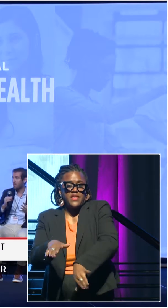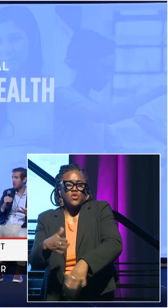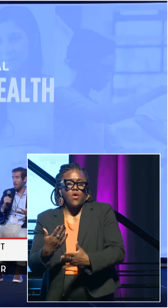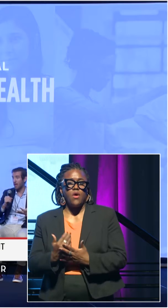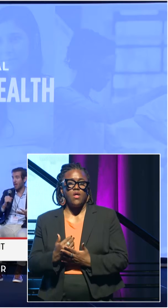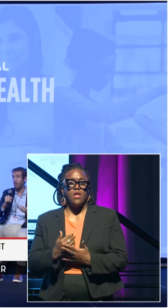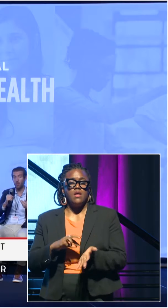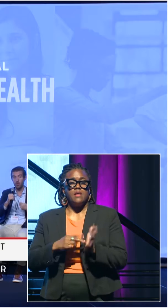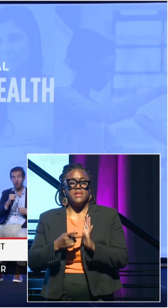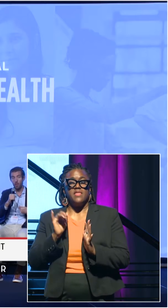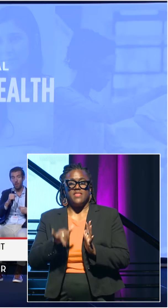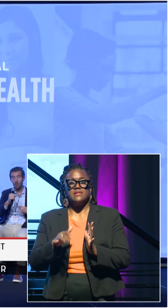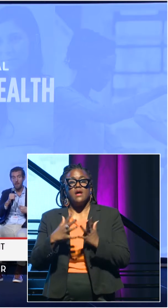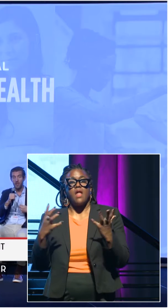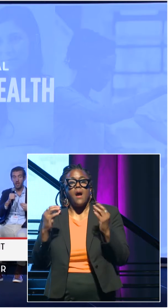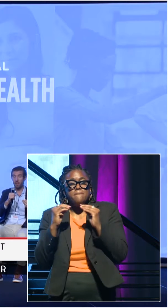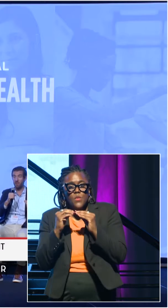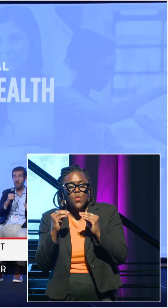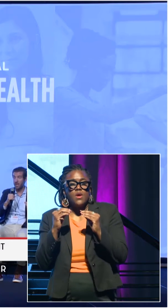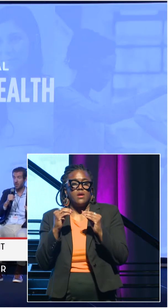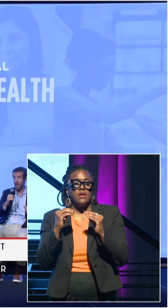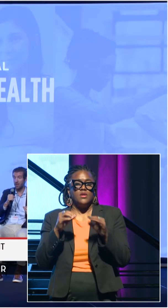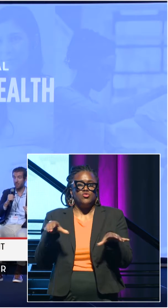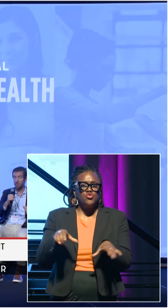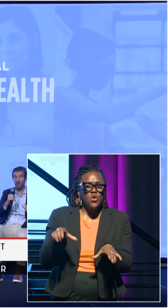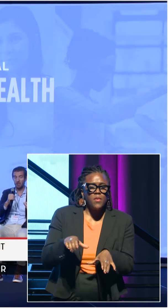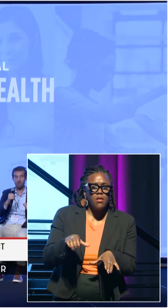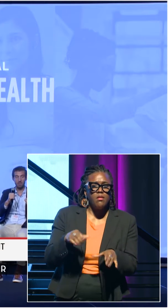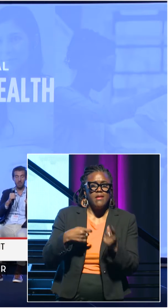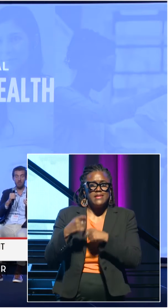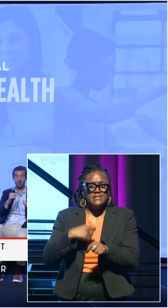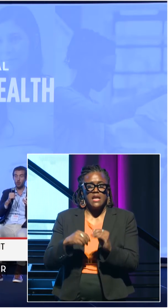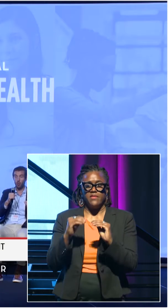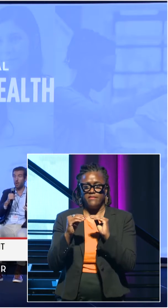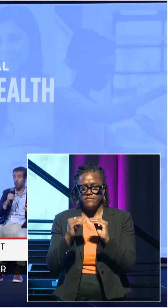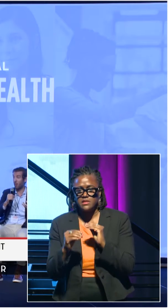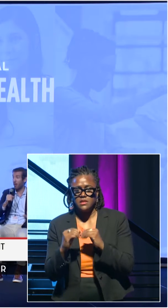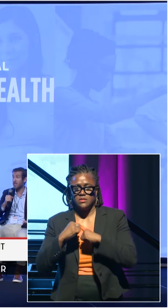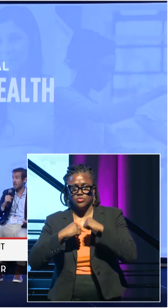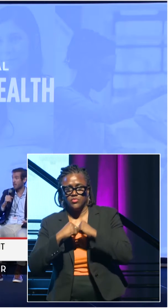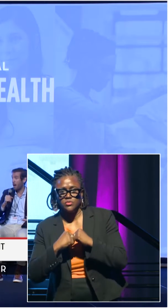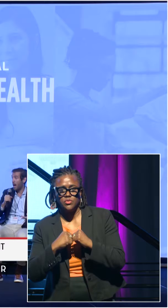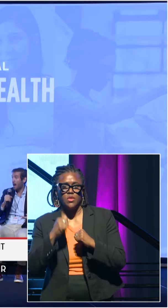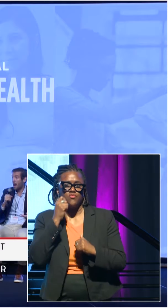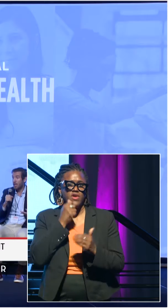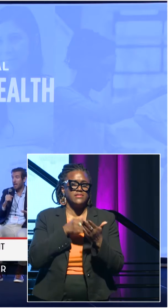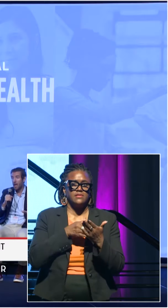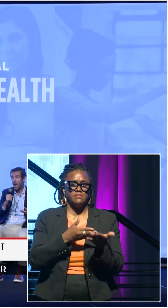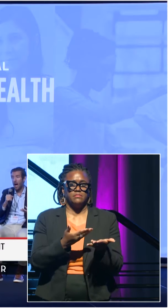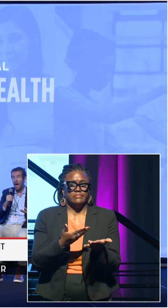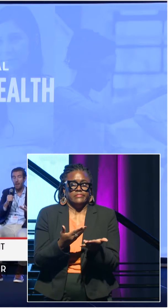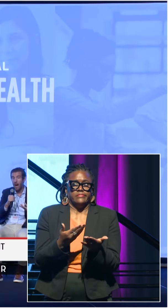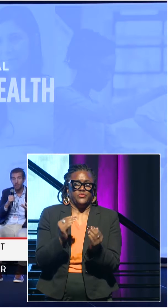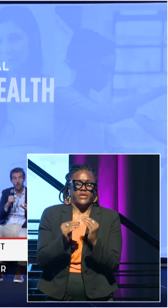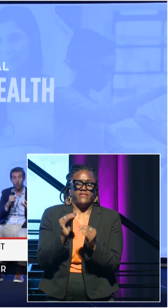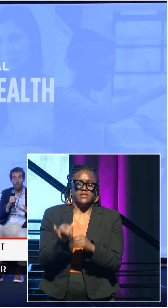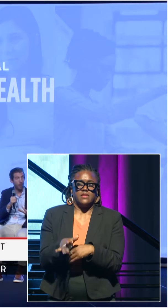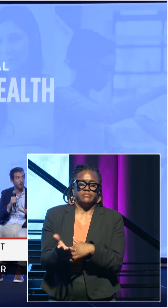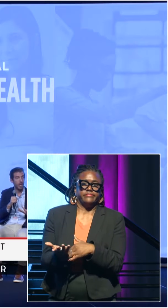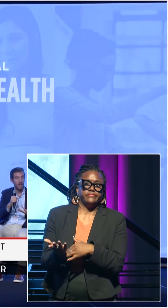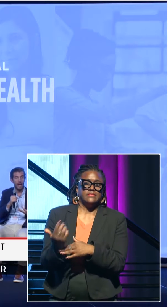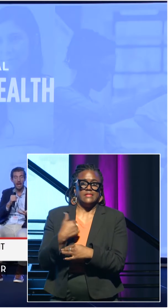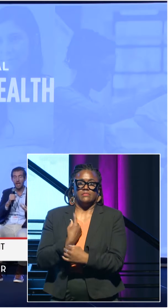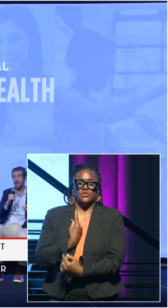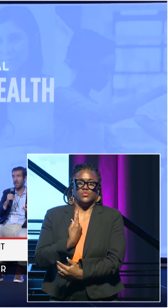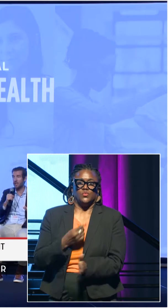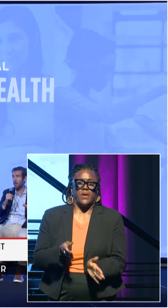That seems to me a lot more doable than fixing structural racism. I'm just one